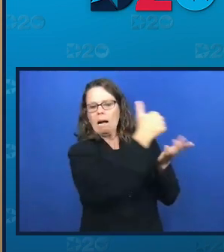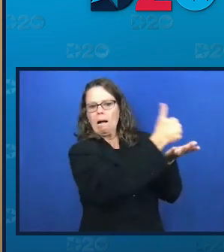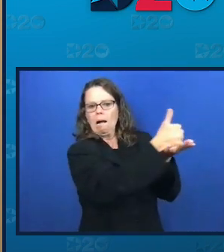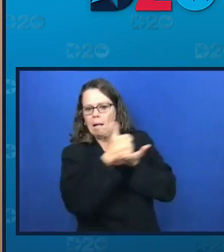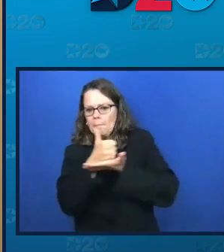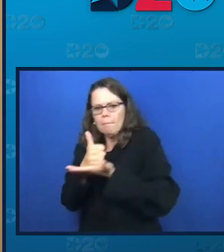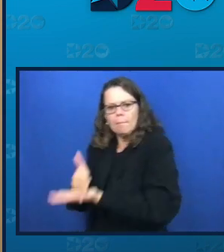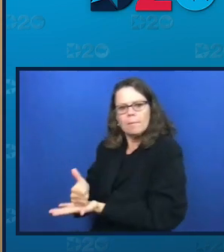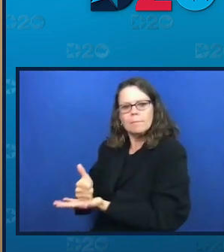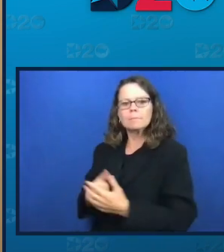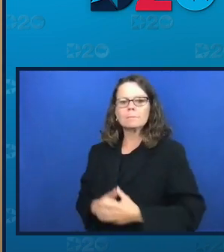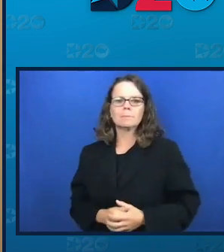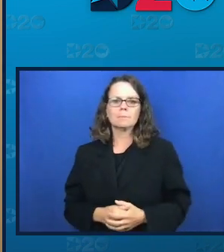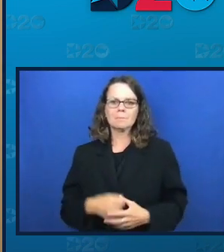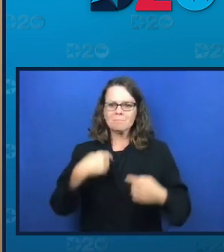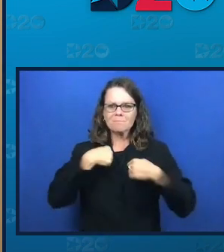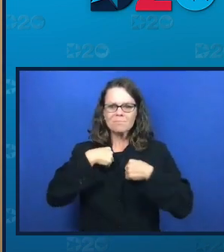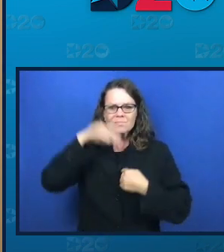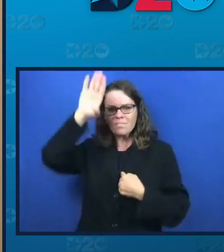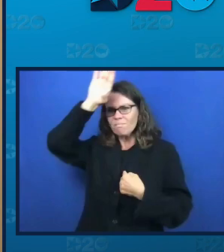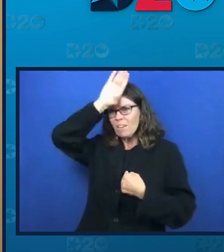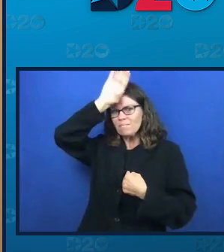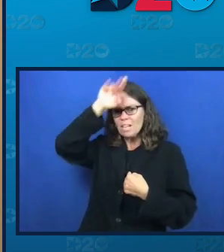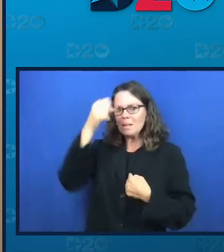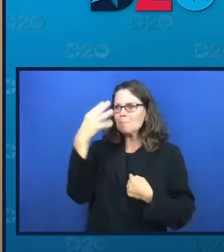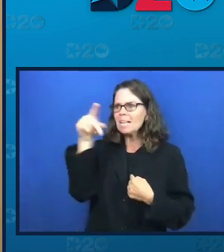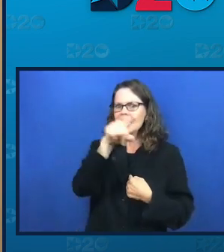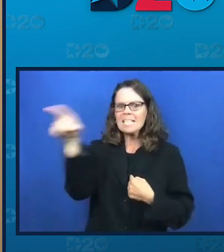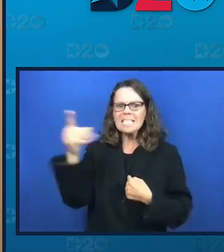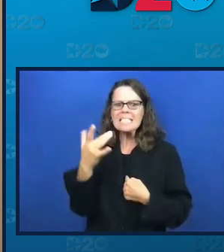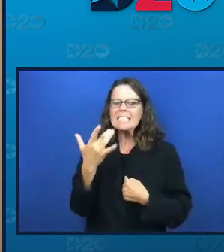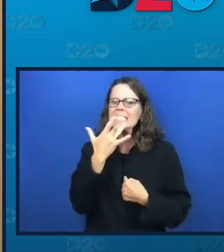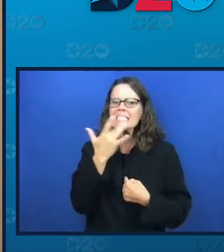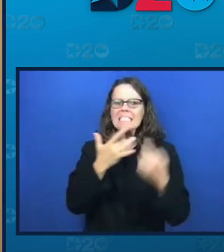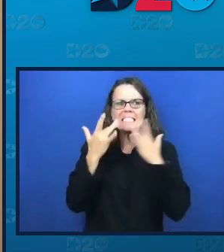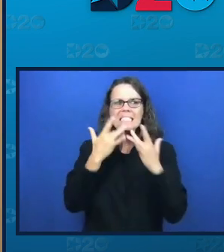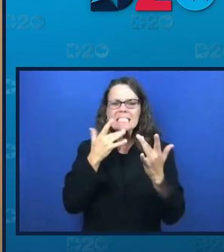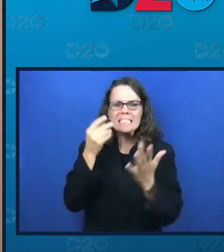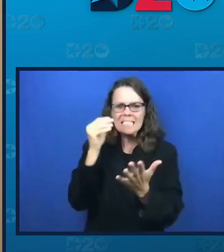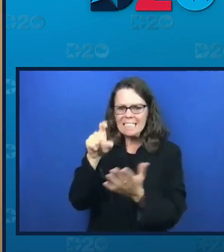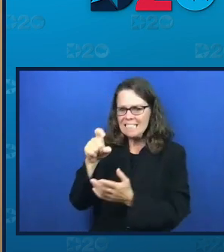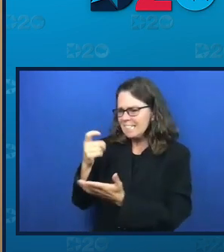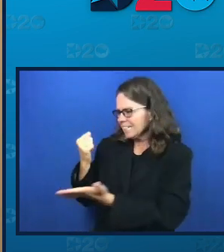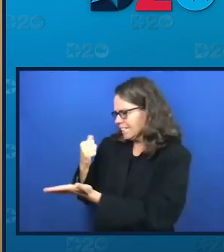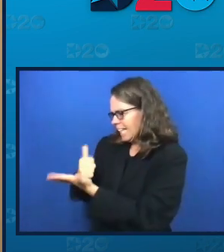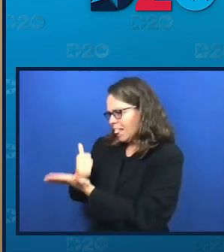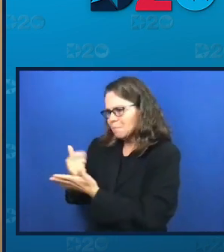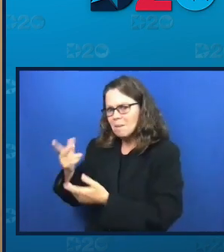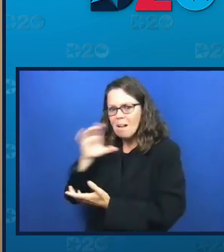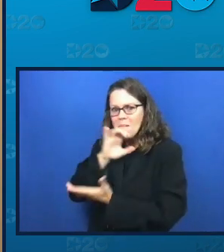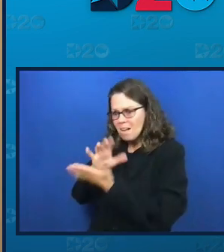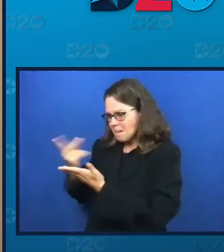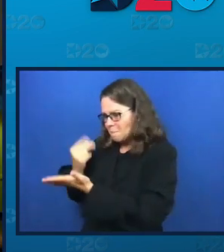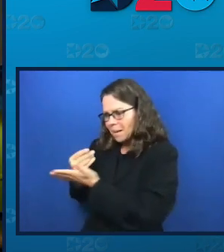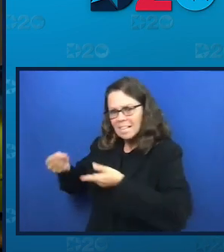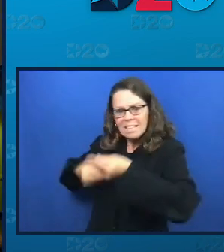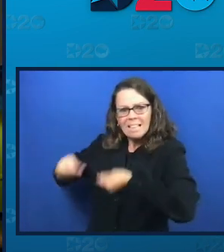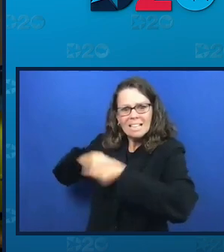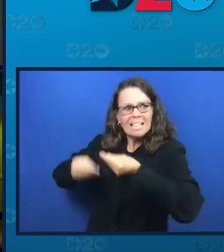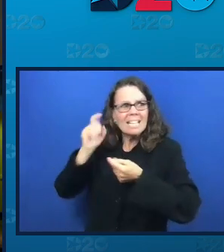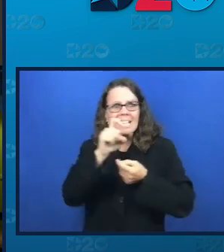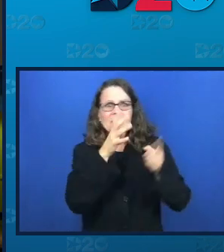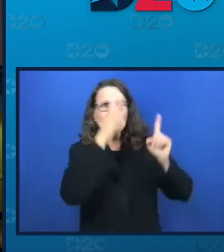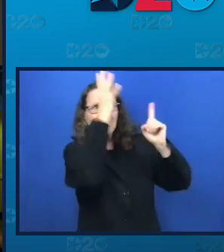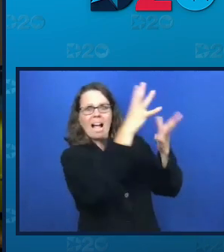to figure out how they're gonna do it with their kids. What arrangements are they gonna have to make since they're not gonna be going to school, it's gonna be online. It's